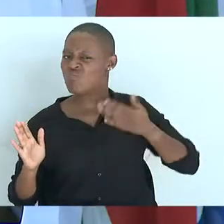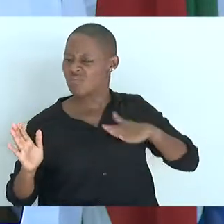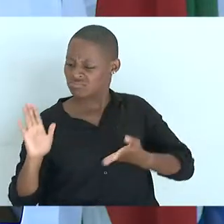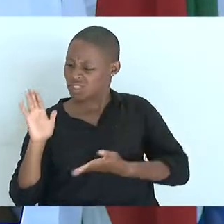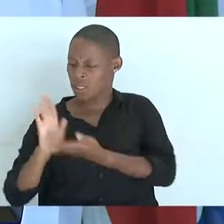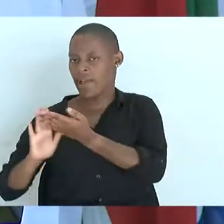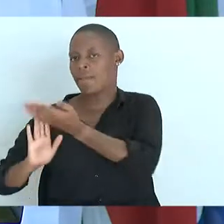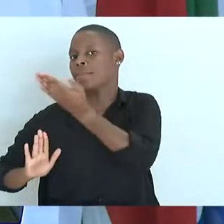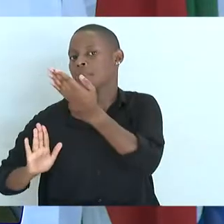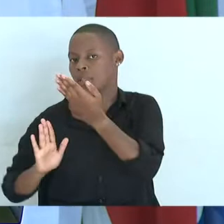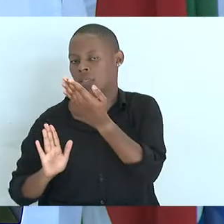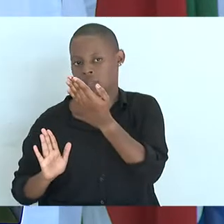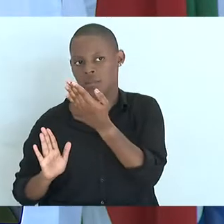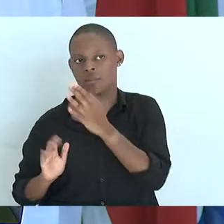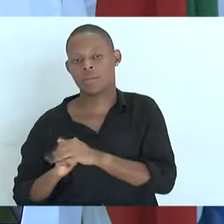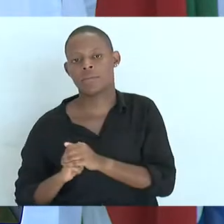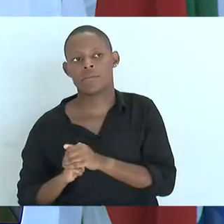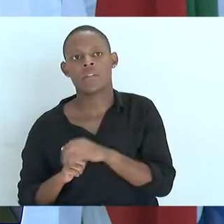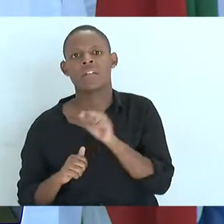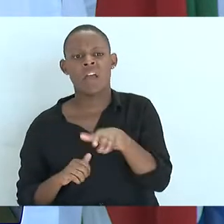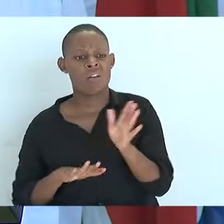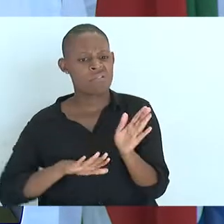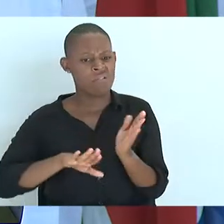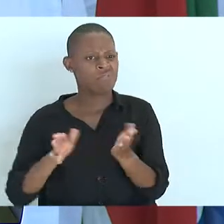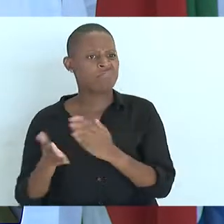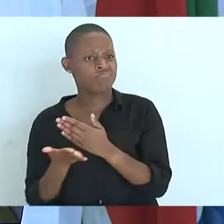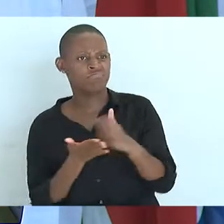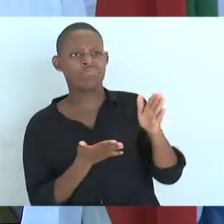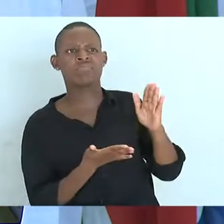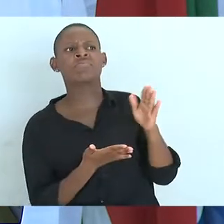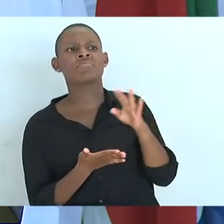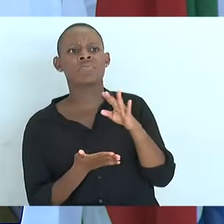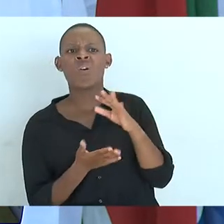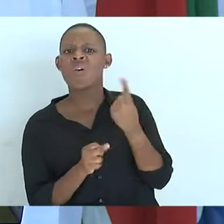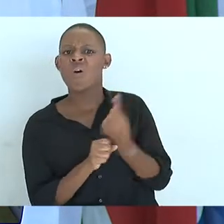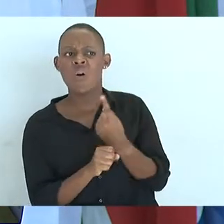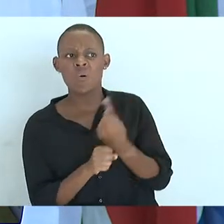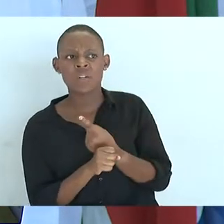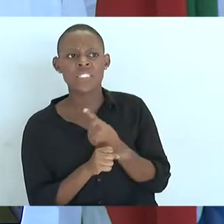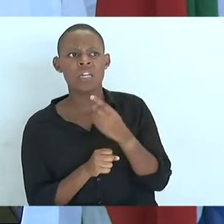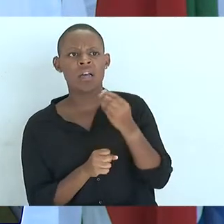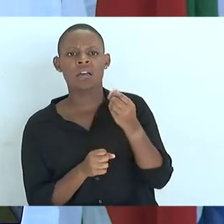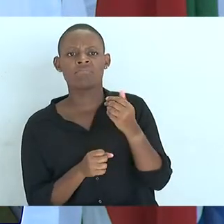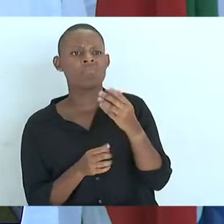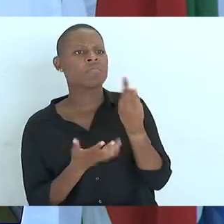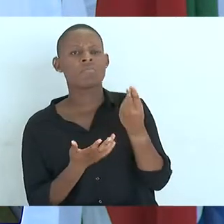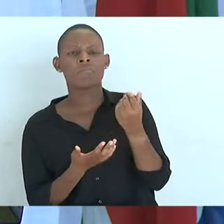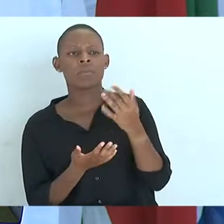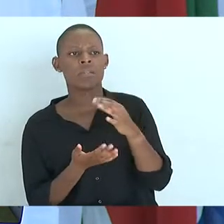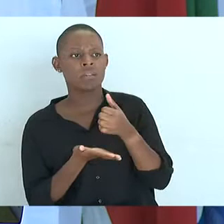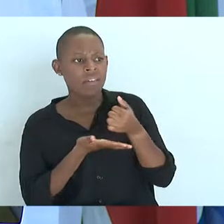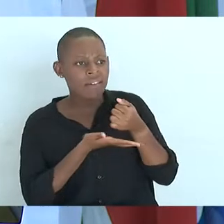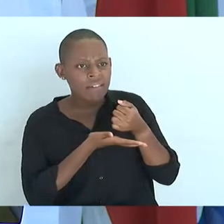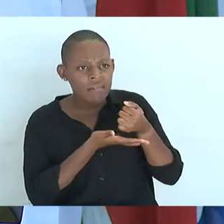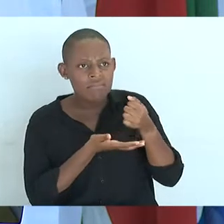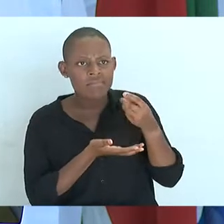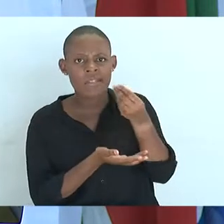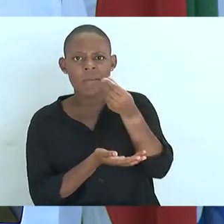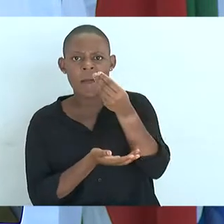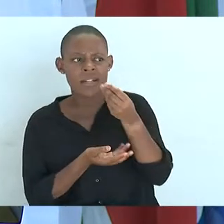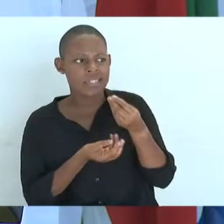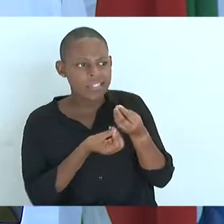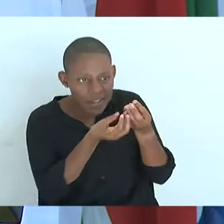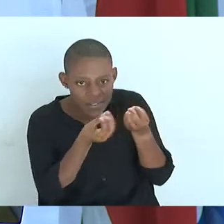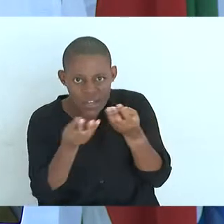with being given handouts, but how about the